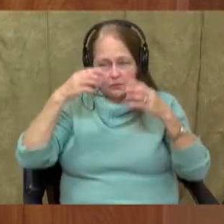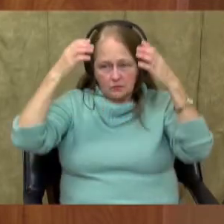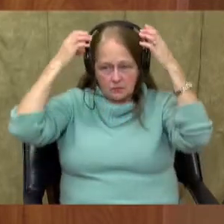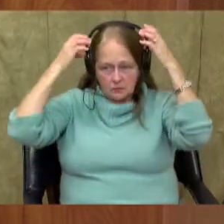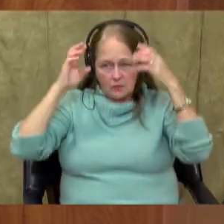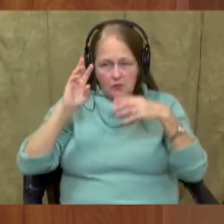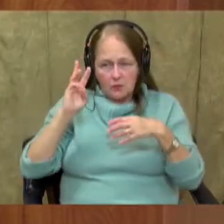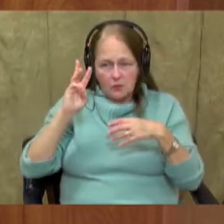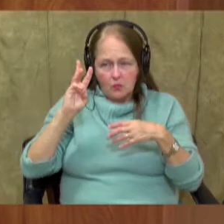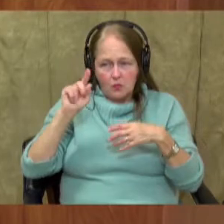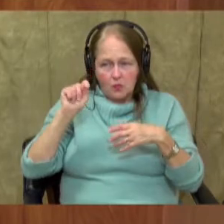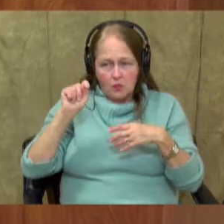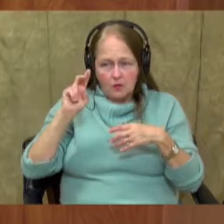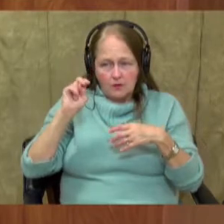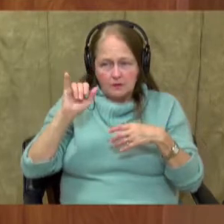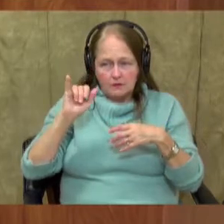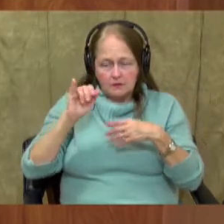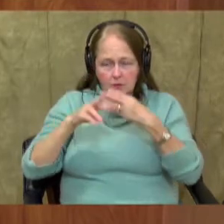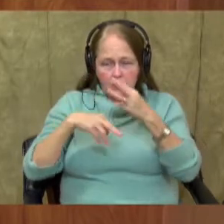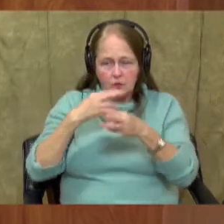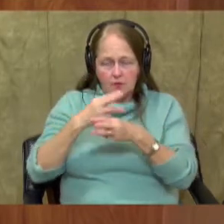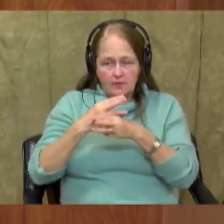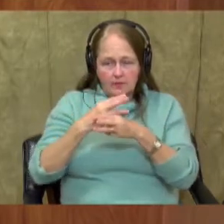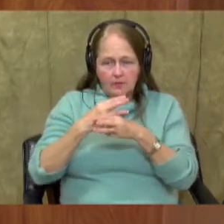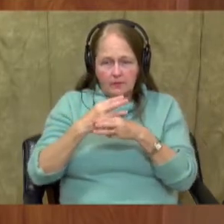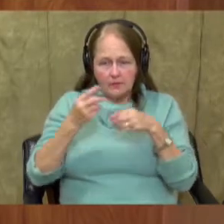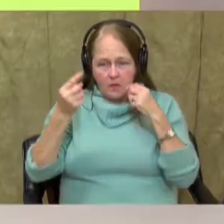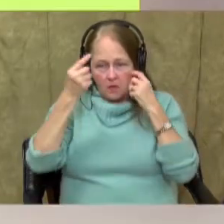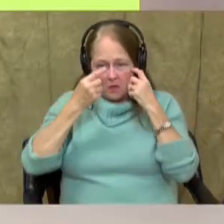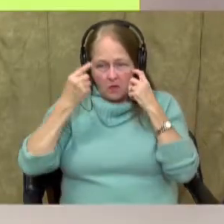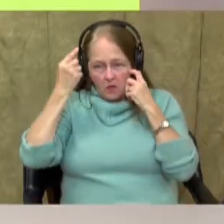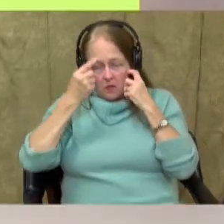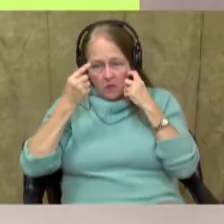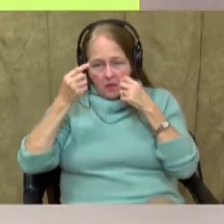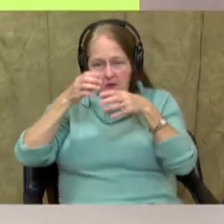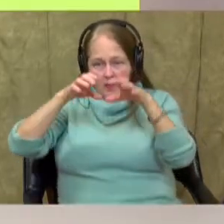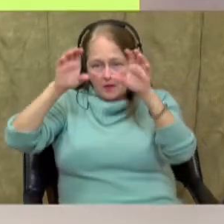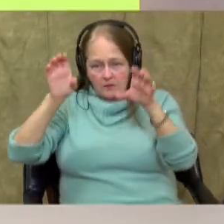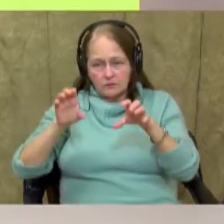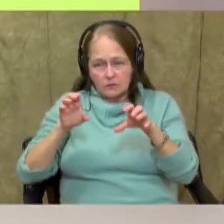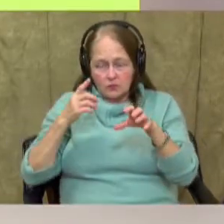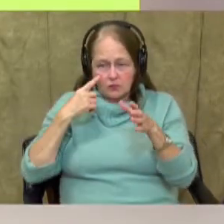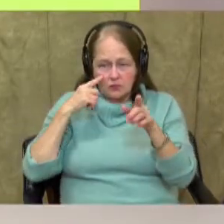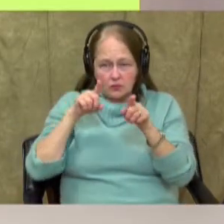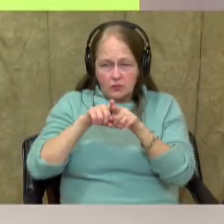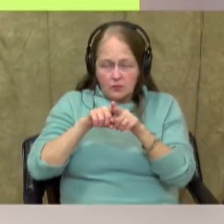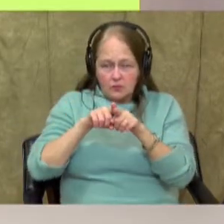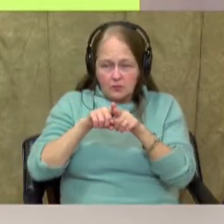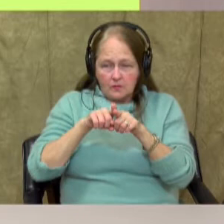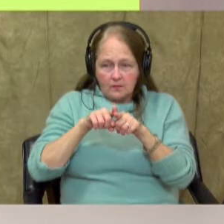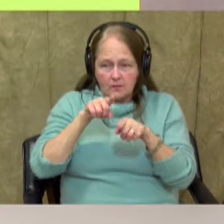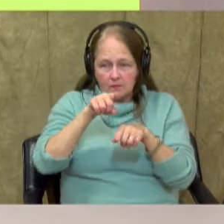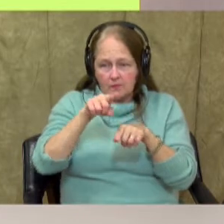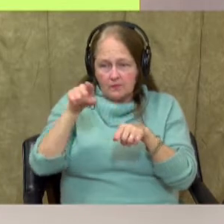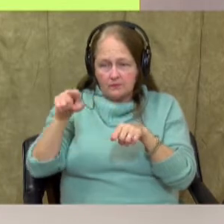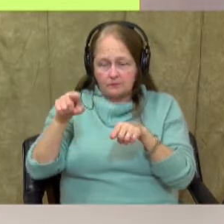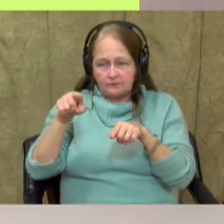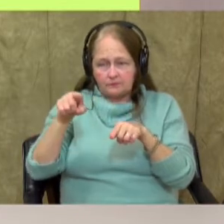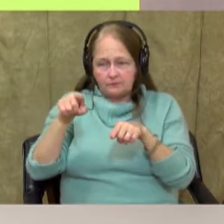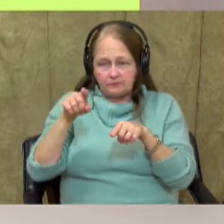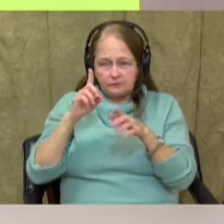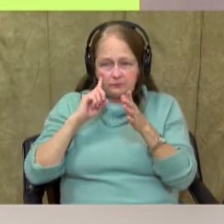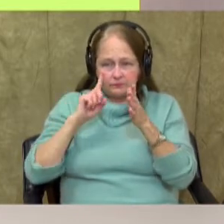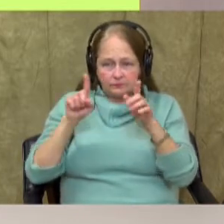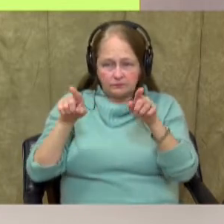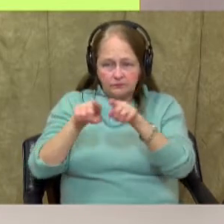picture? What are you thinking about? What does the castle look like? What if I showed you this castle?